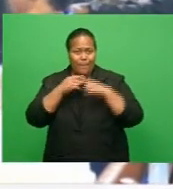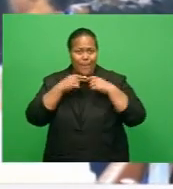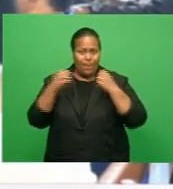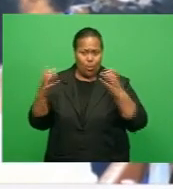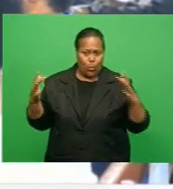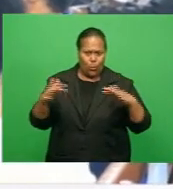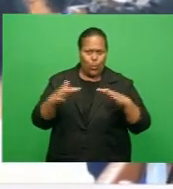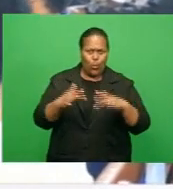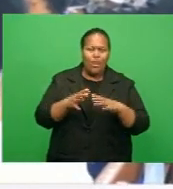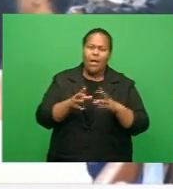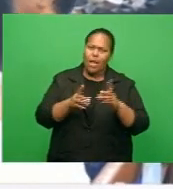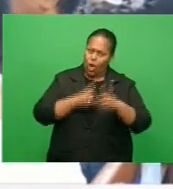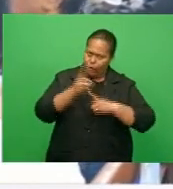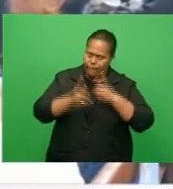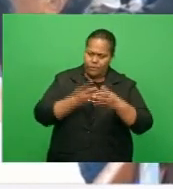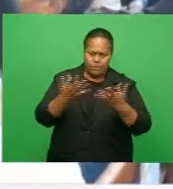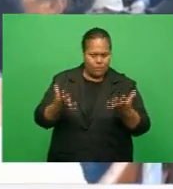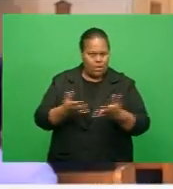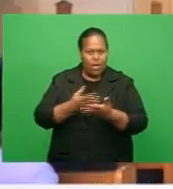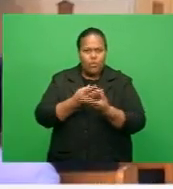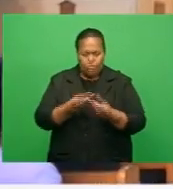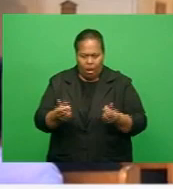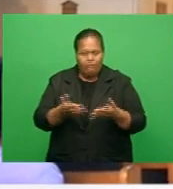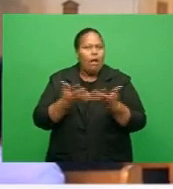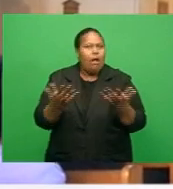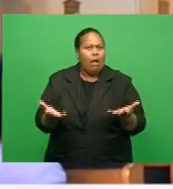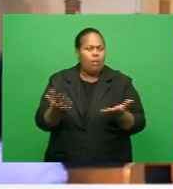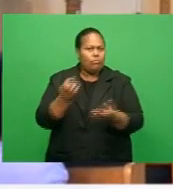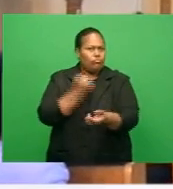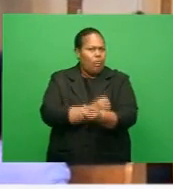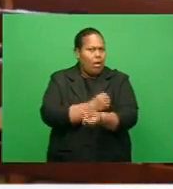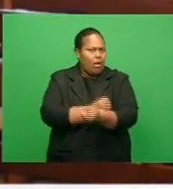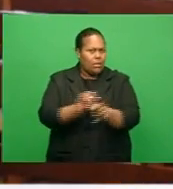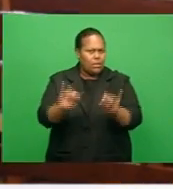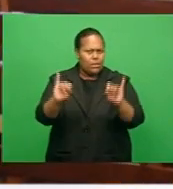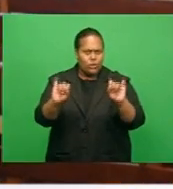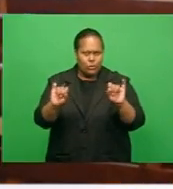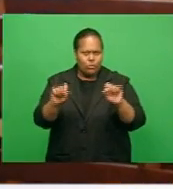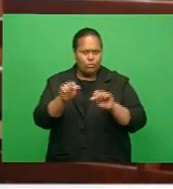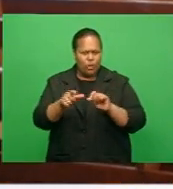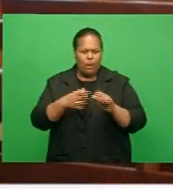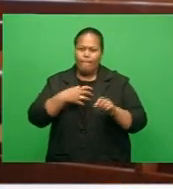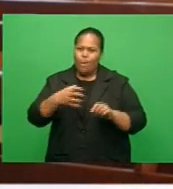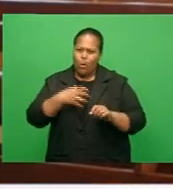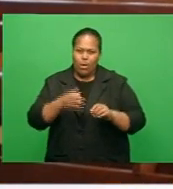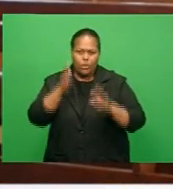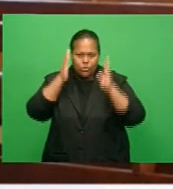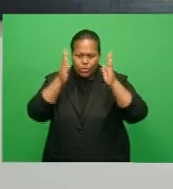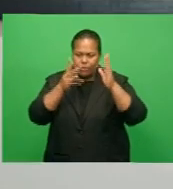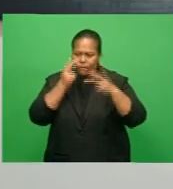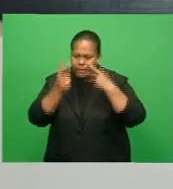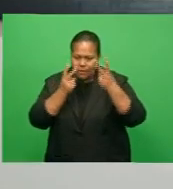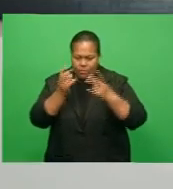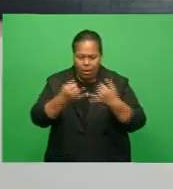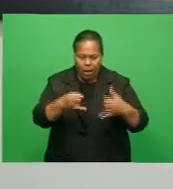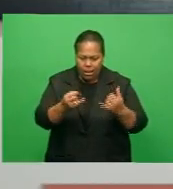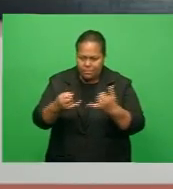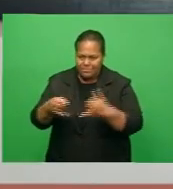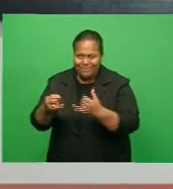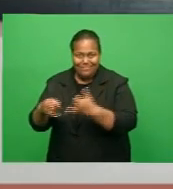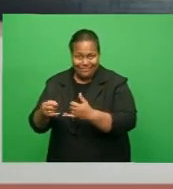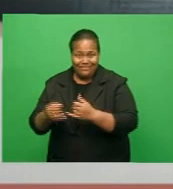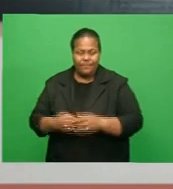Rengunamanda says they're working on ways to address the situation, which would include more church visits to the island. An